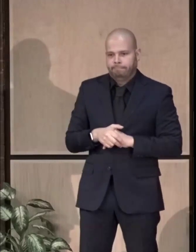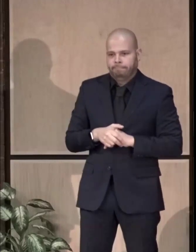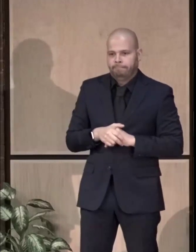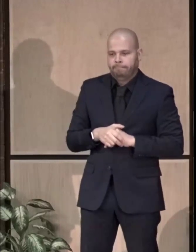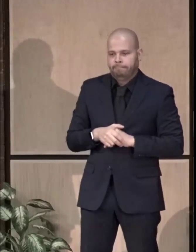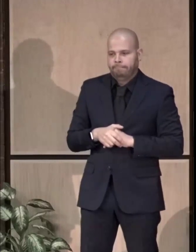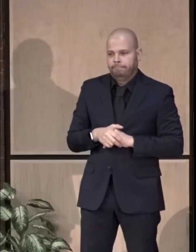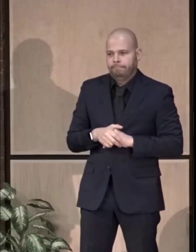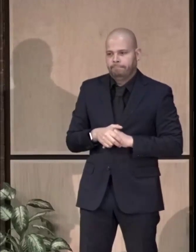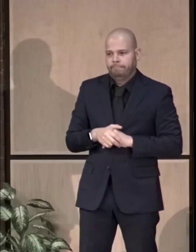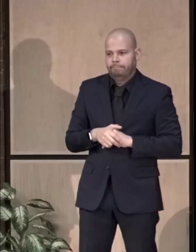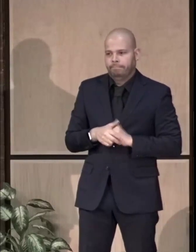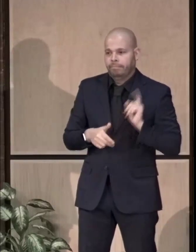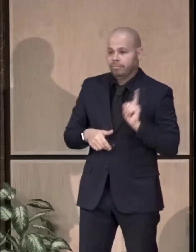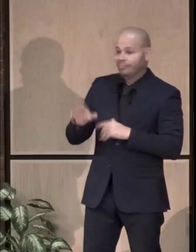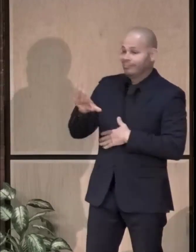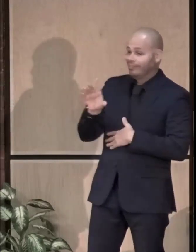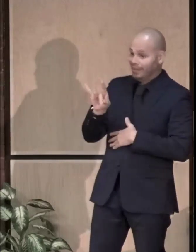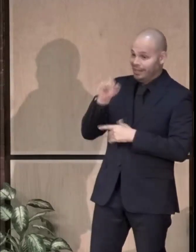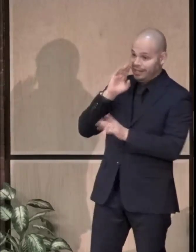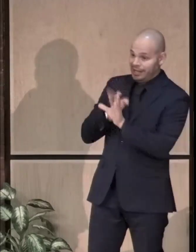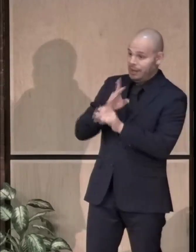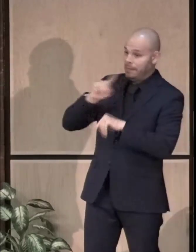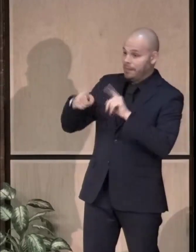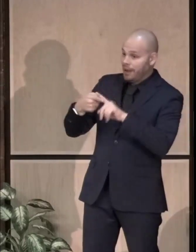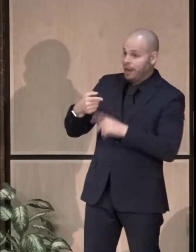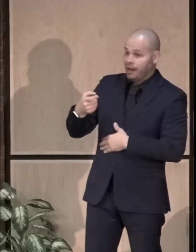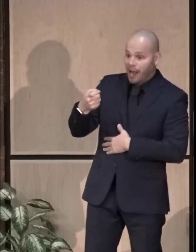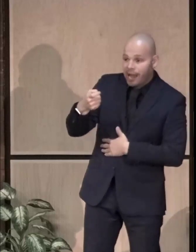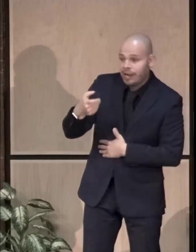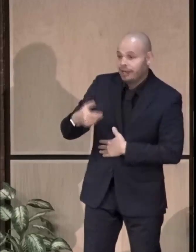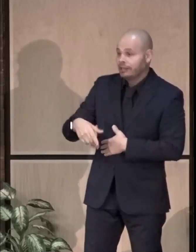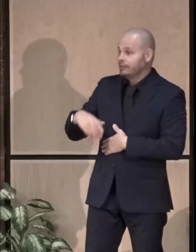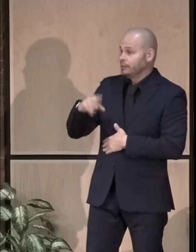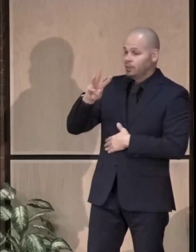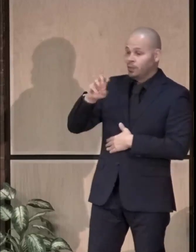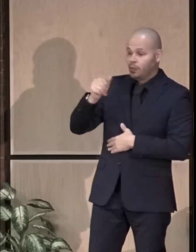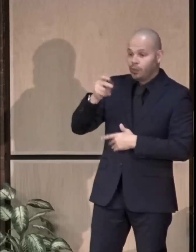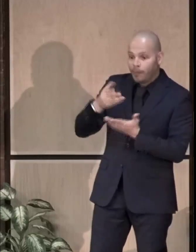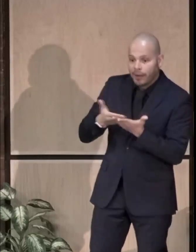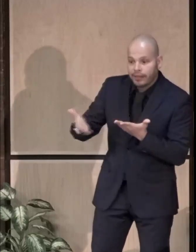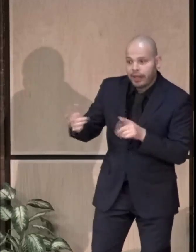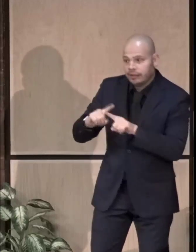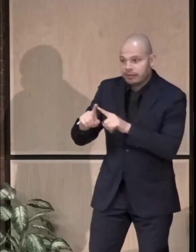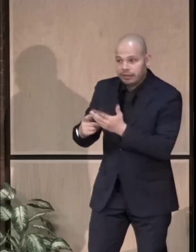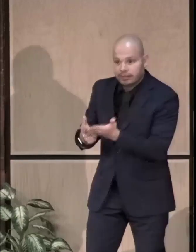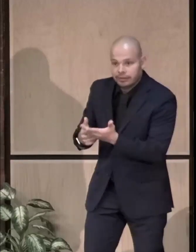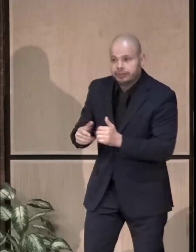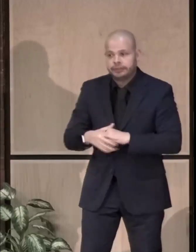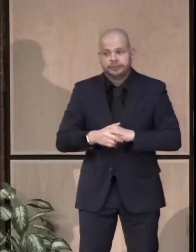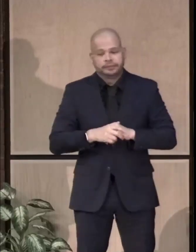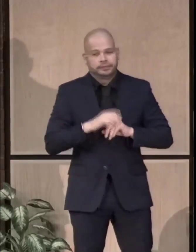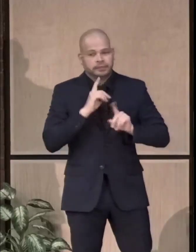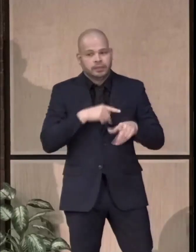Did he talk about firearms or weapons at that time? He expressed concern about